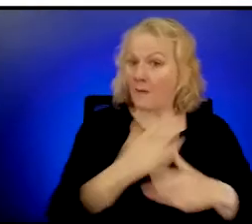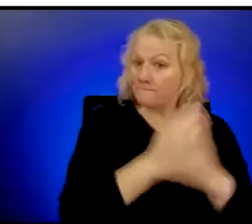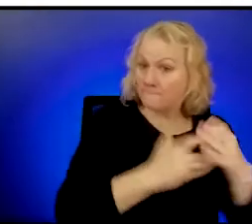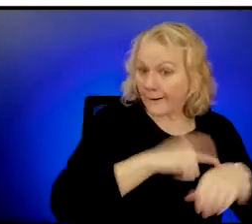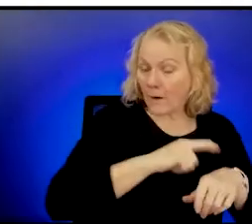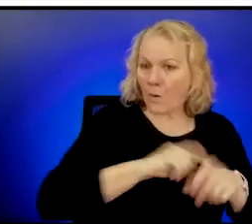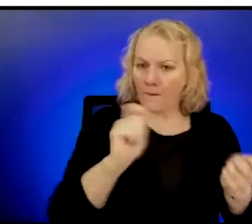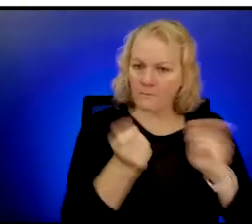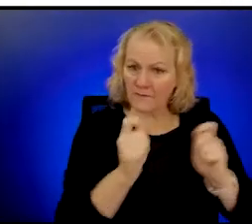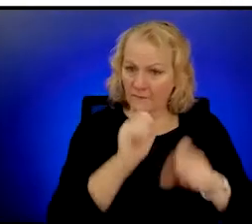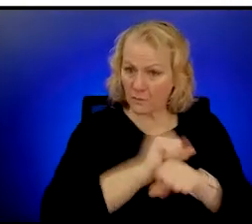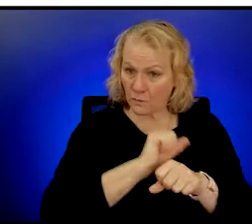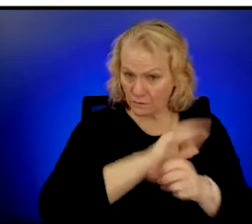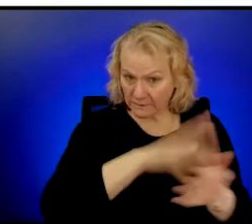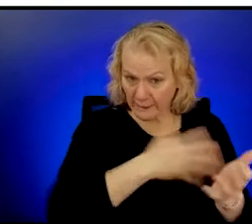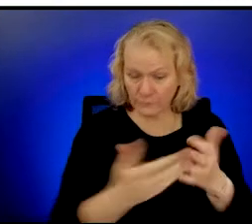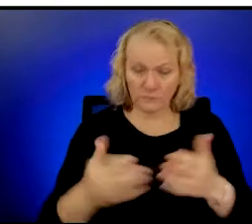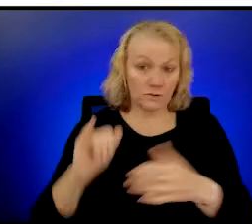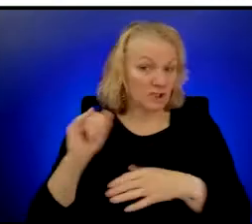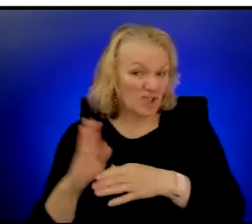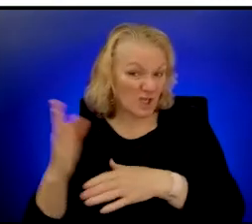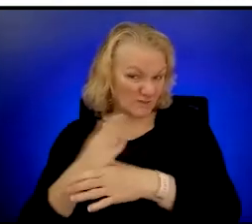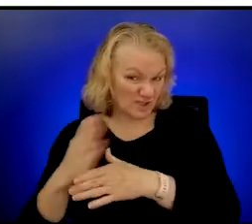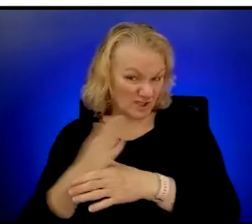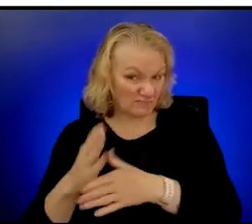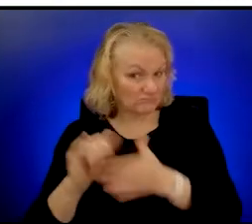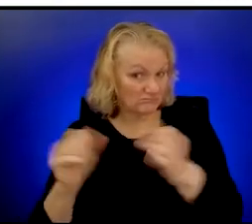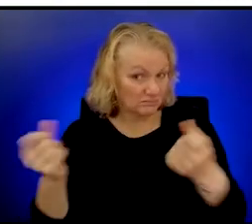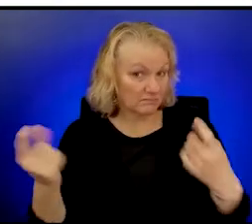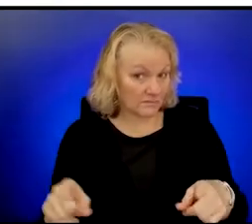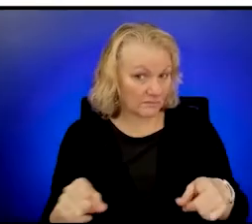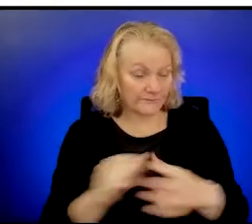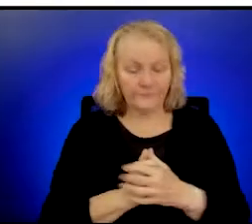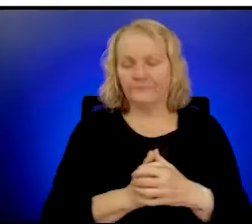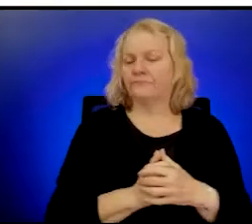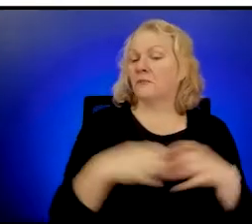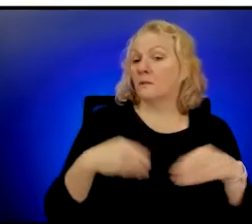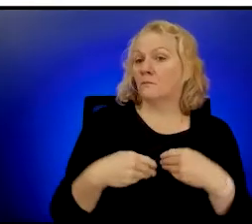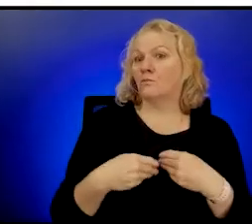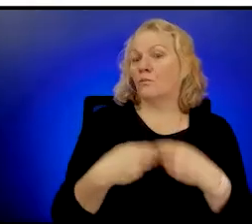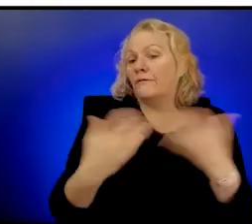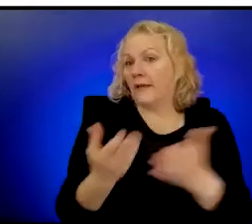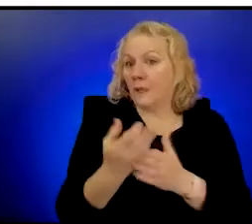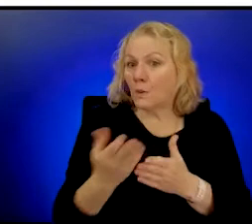modified work schedules. Job sharing is something that can happen. Providing equipment or devices that